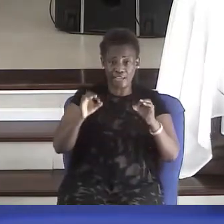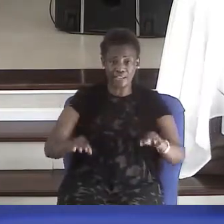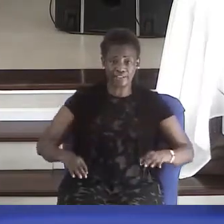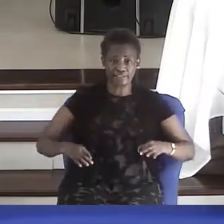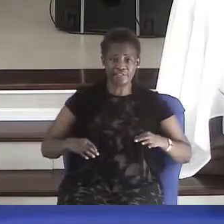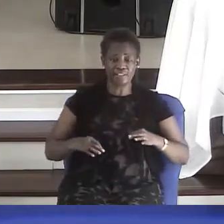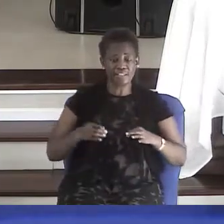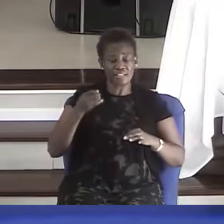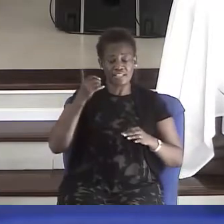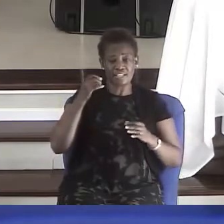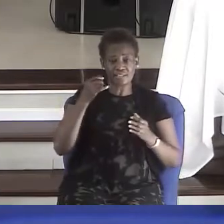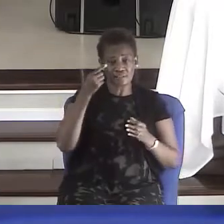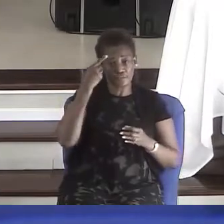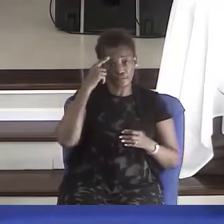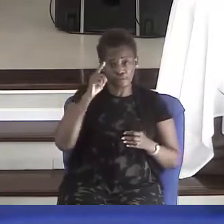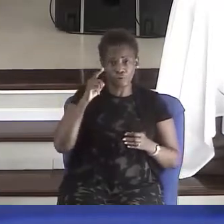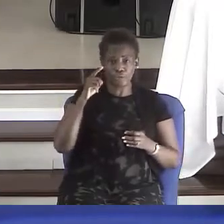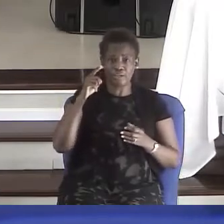to come.